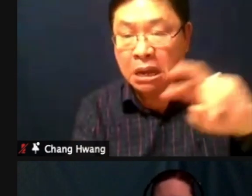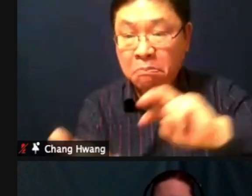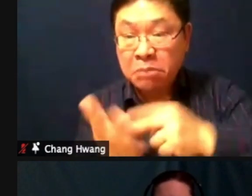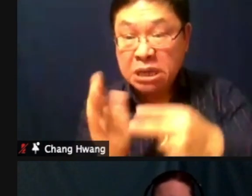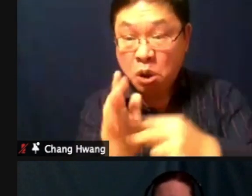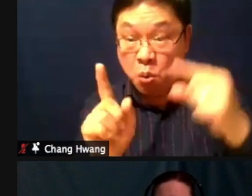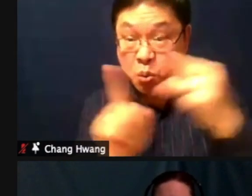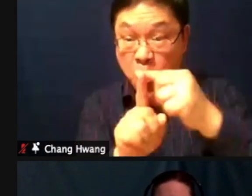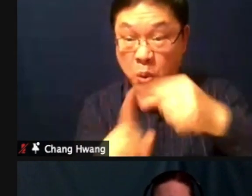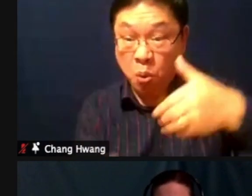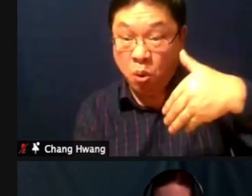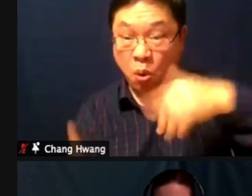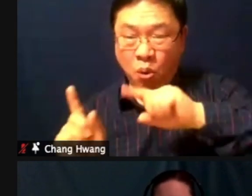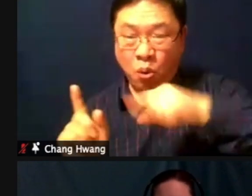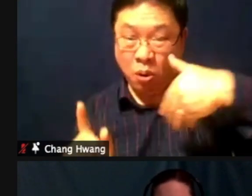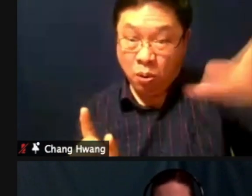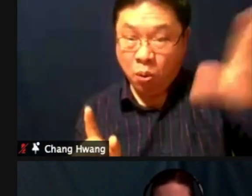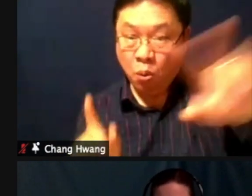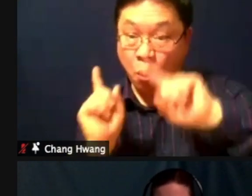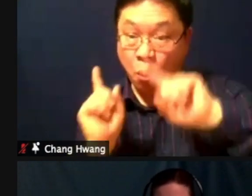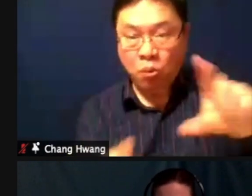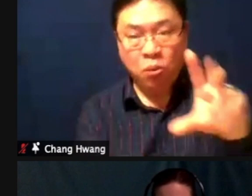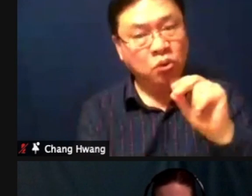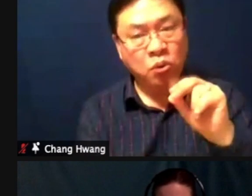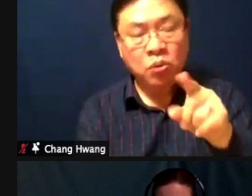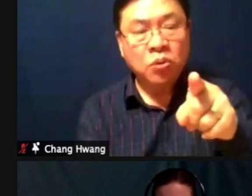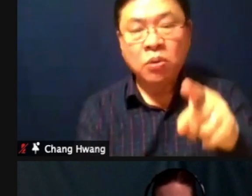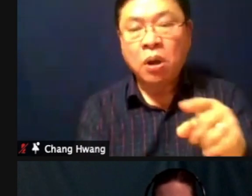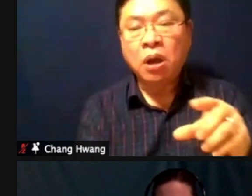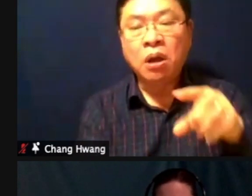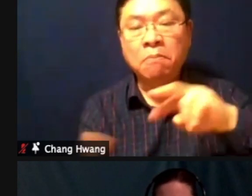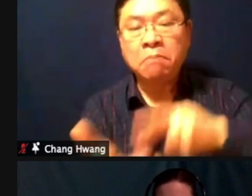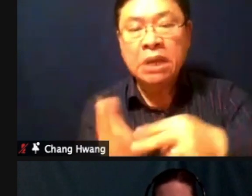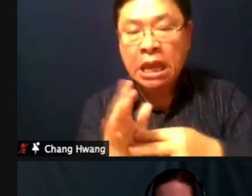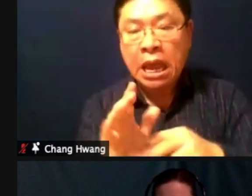movements or gesture with this sign,